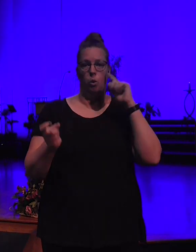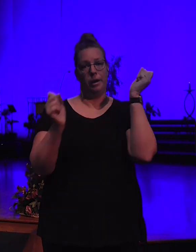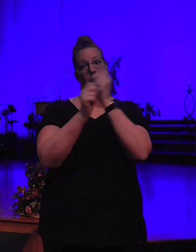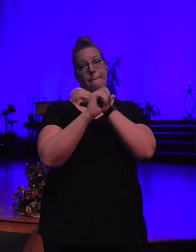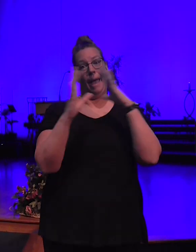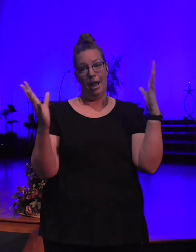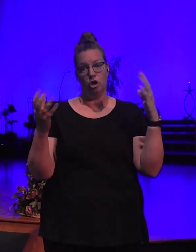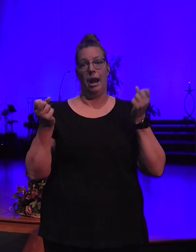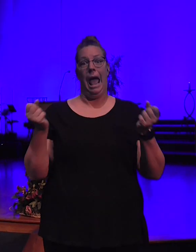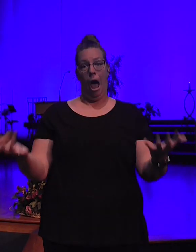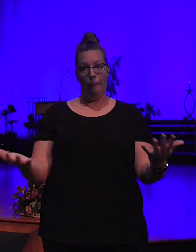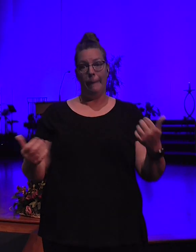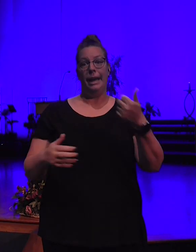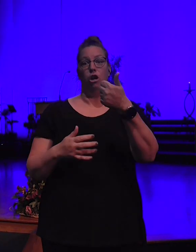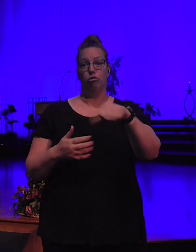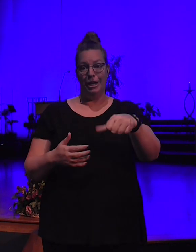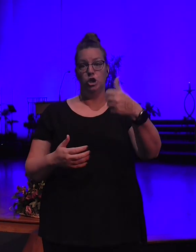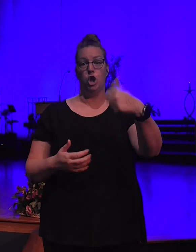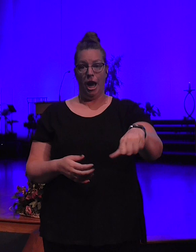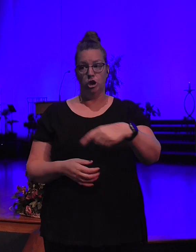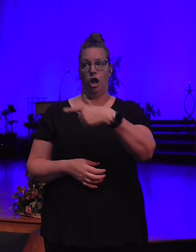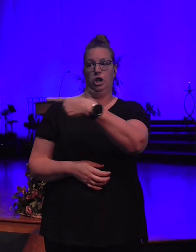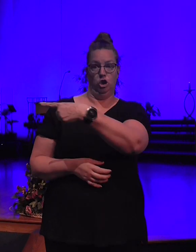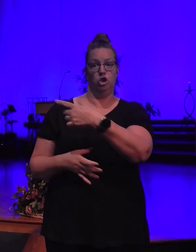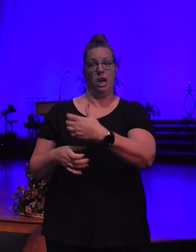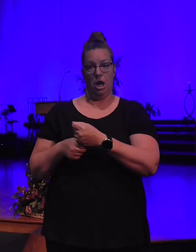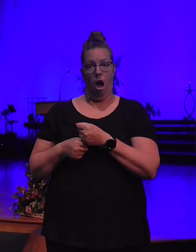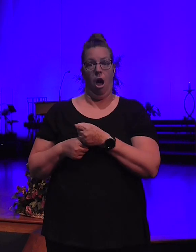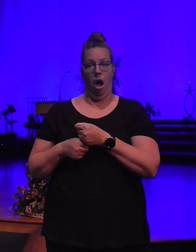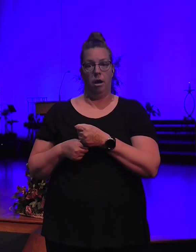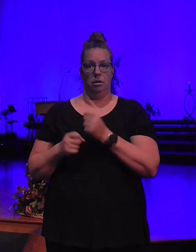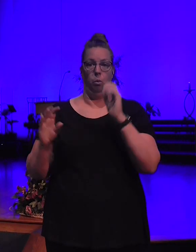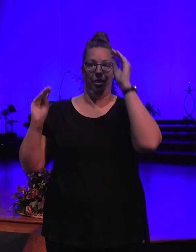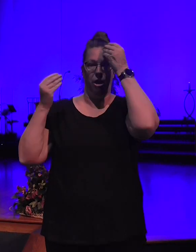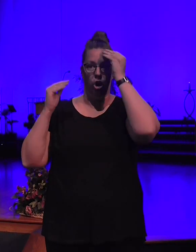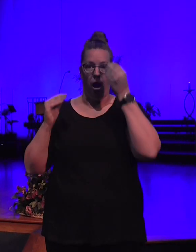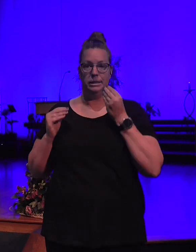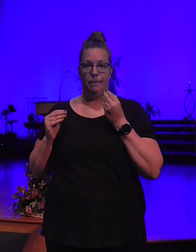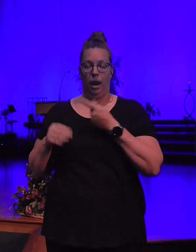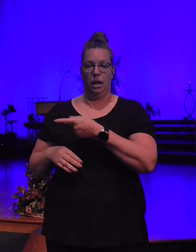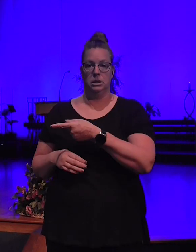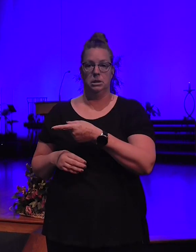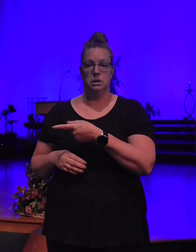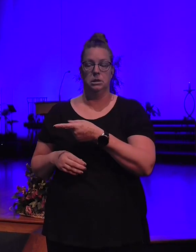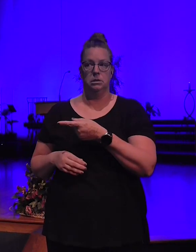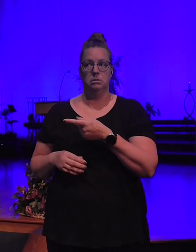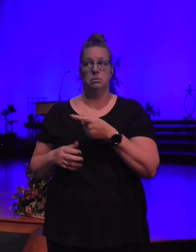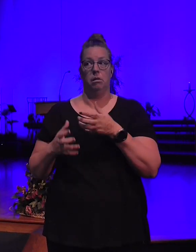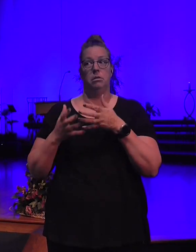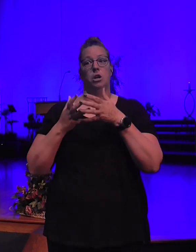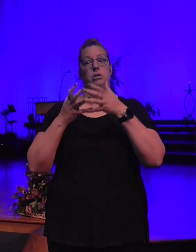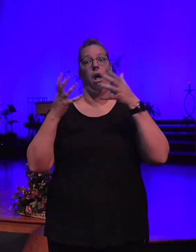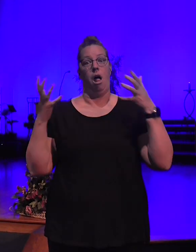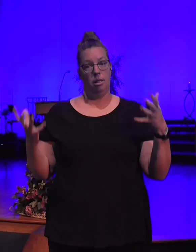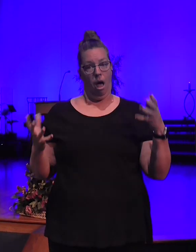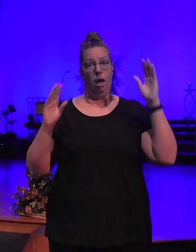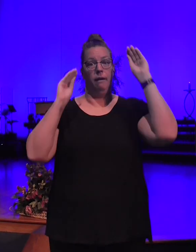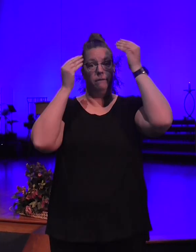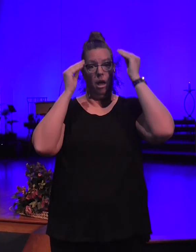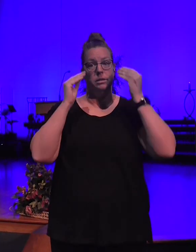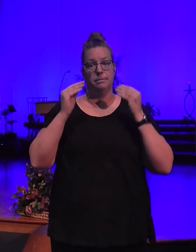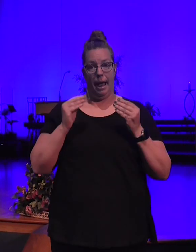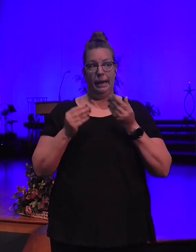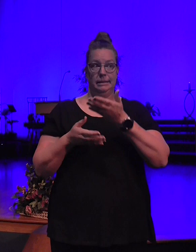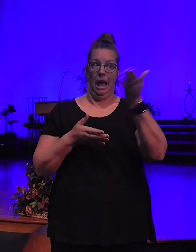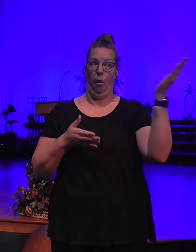of rejections that Jamie received around her cosmetic line, because, there were lots of cosmetics out there, and